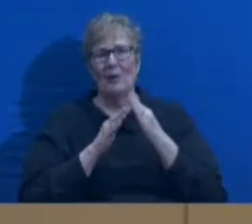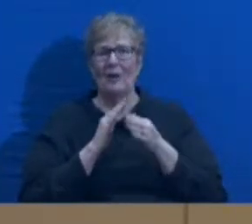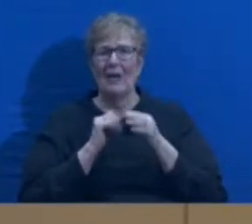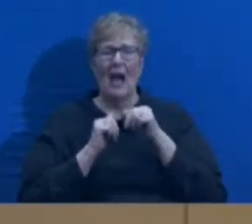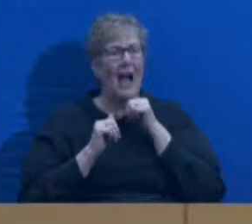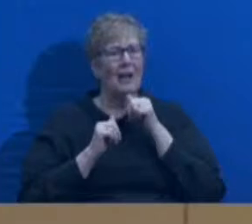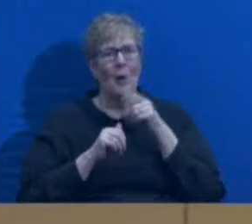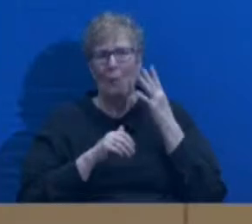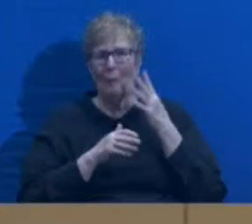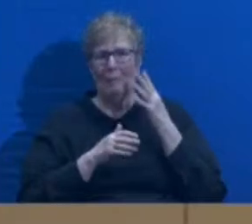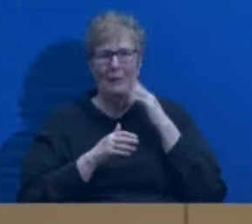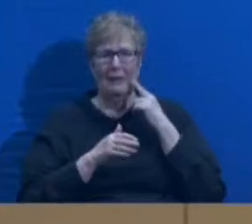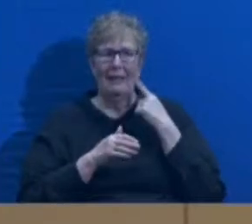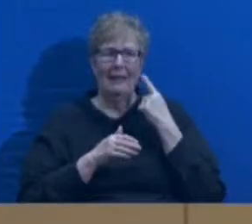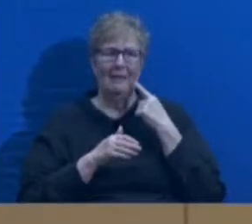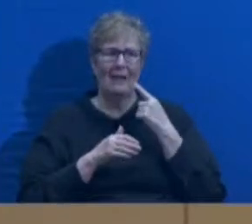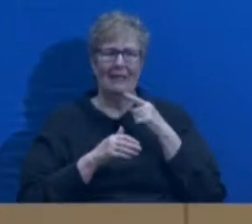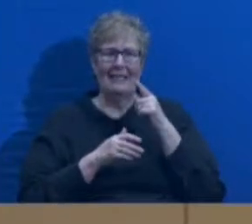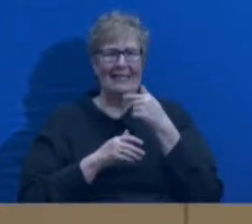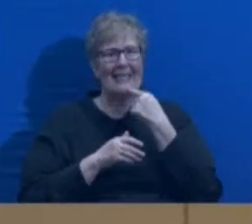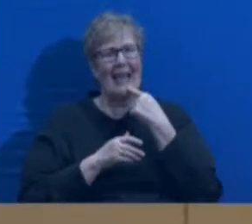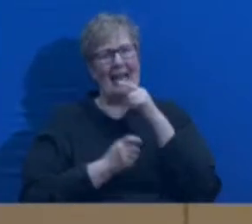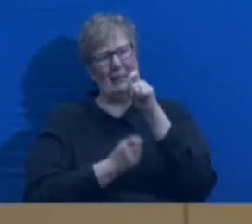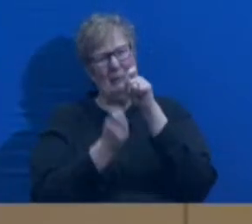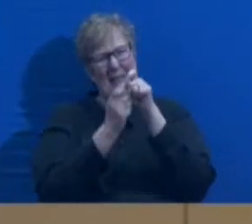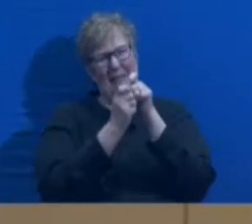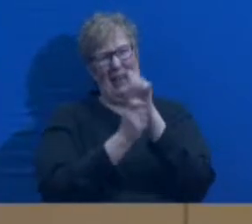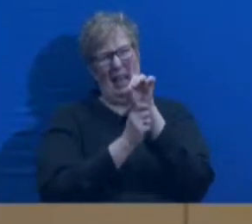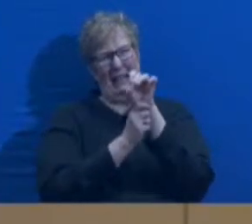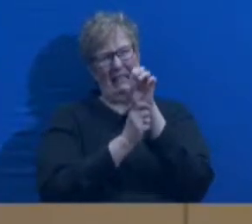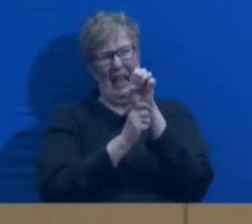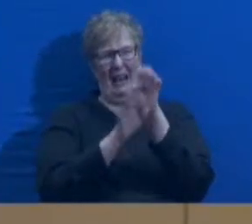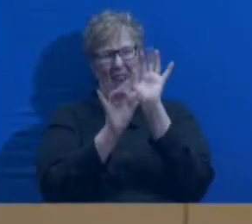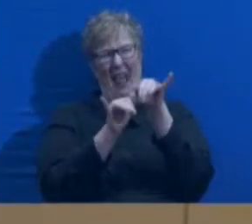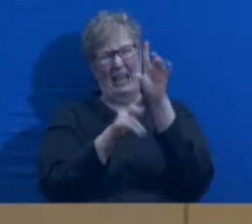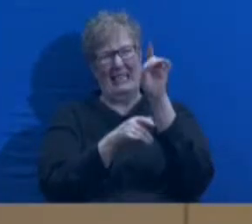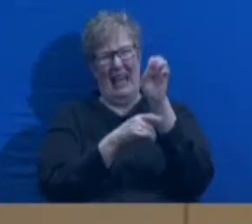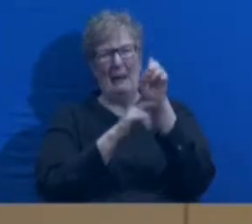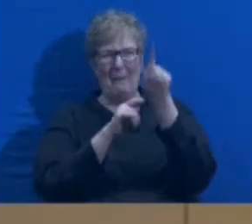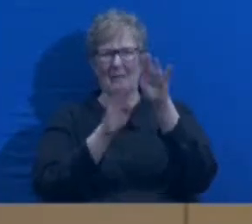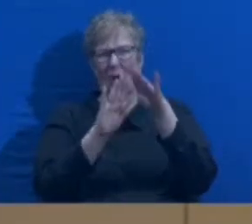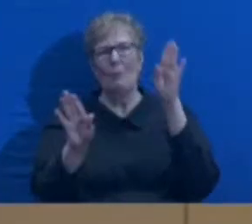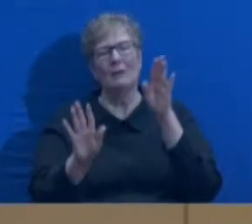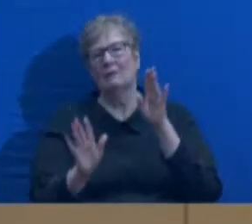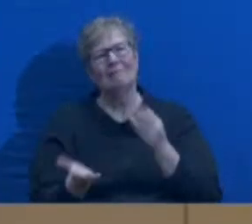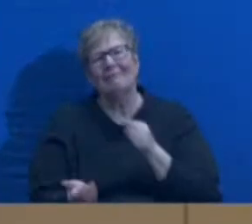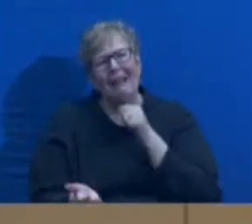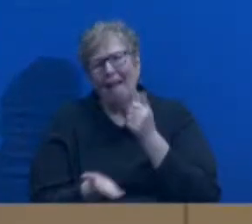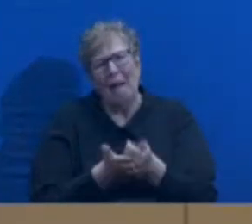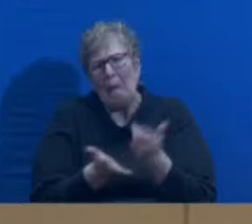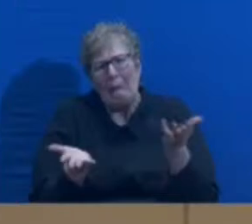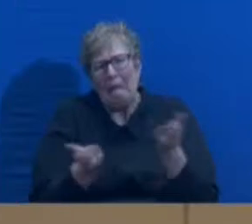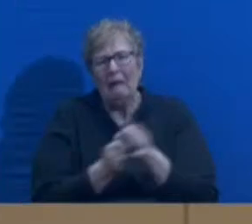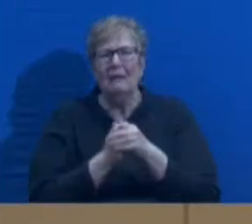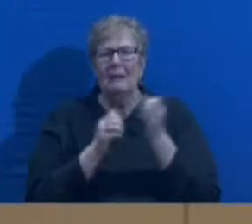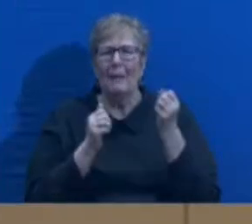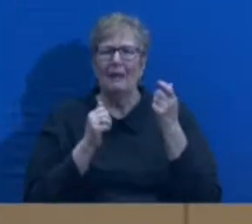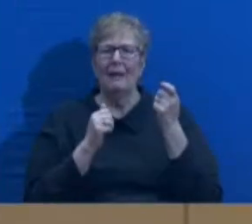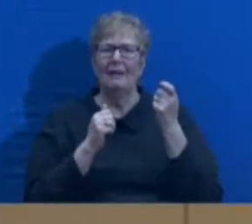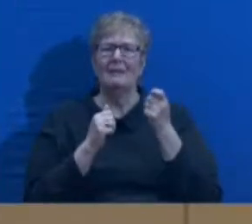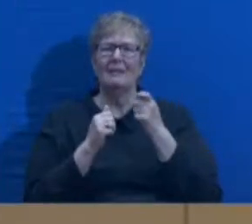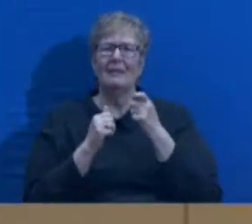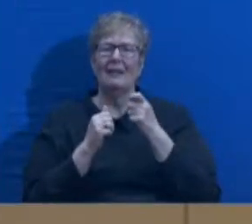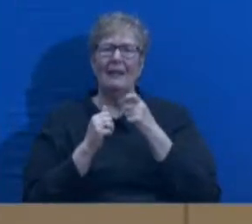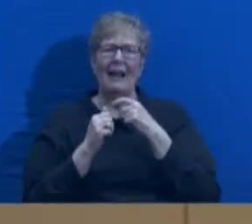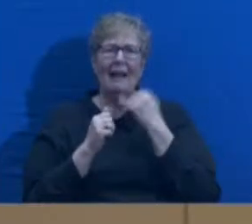I don't believe putting a specific date or recommendation on this at this point is helpful, especially as long as the